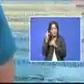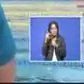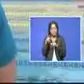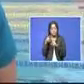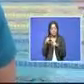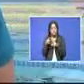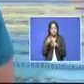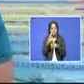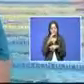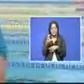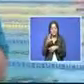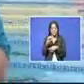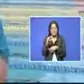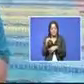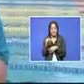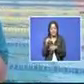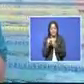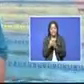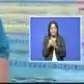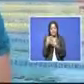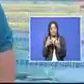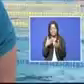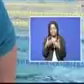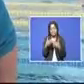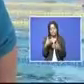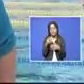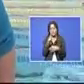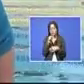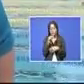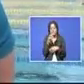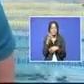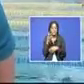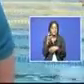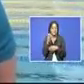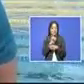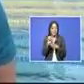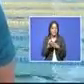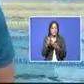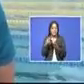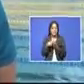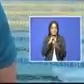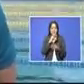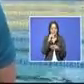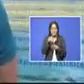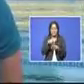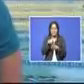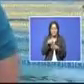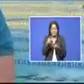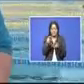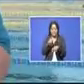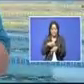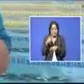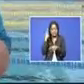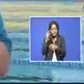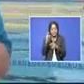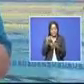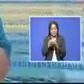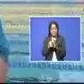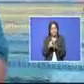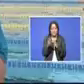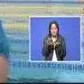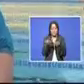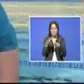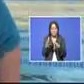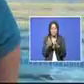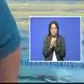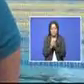So even though the 2017 year ends, this is really the midpoint for most of these swimmers throughout 2017 and 2018. So even though they are looking for good